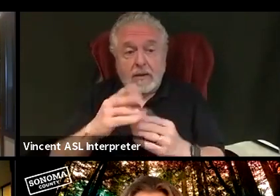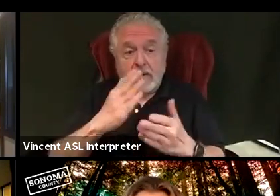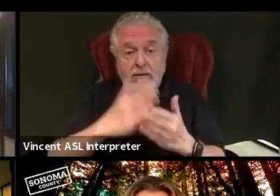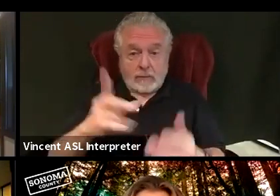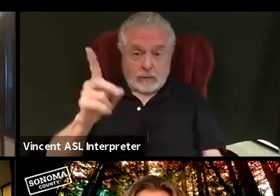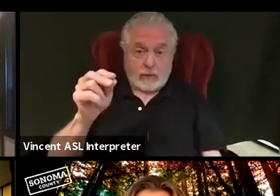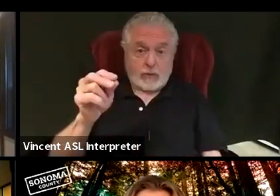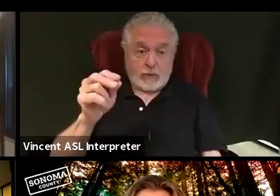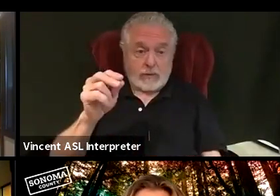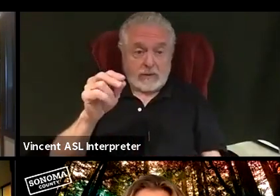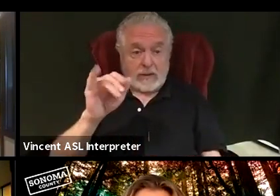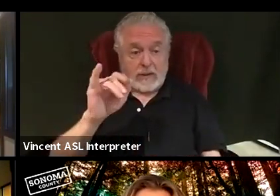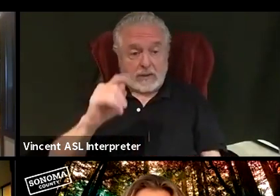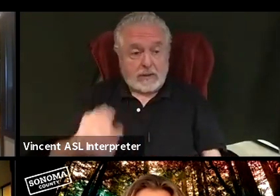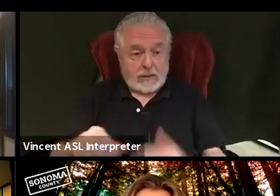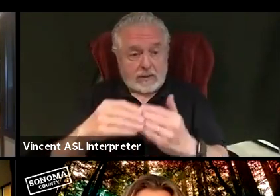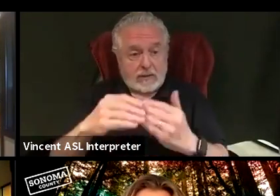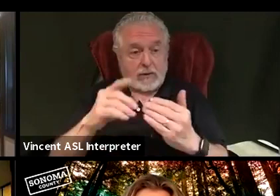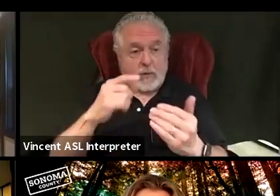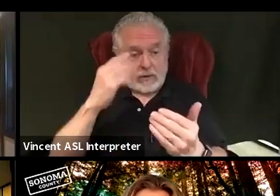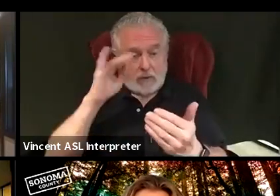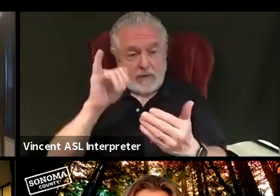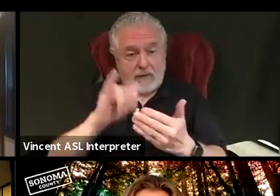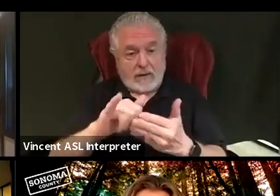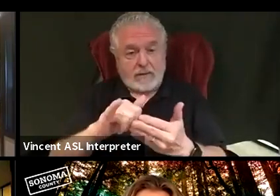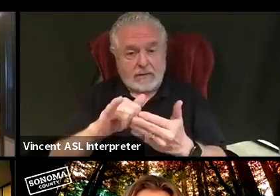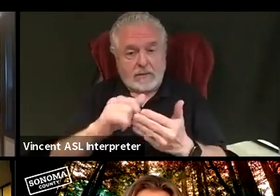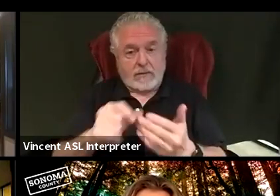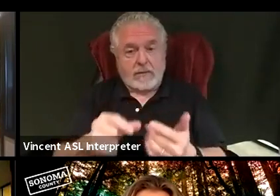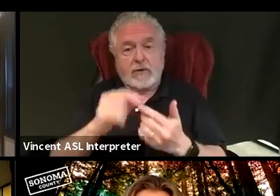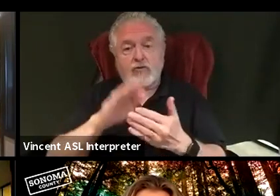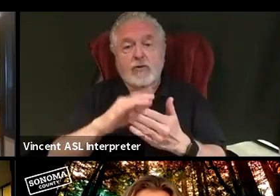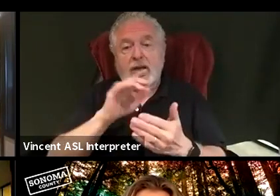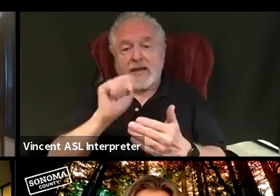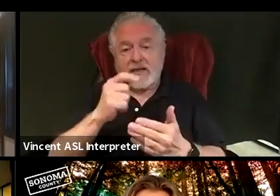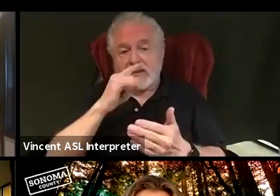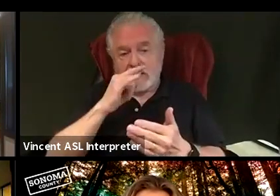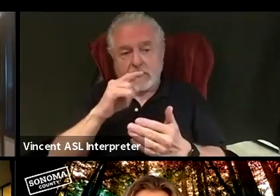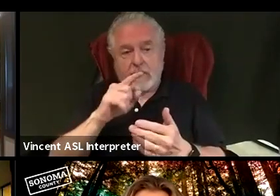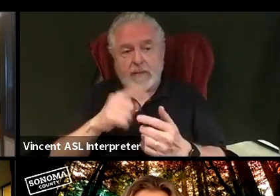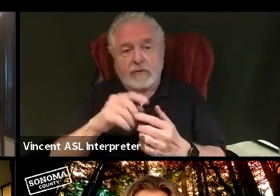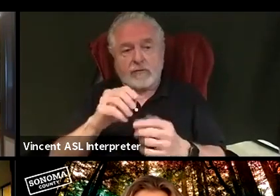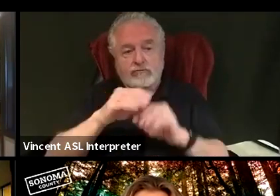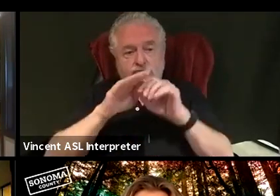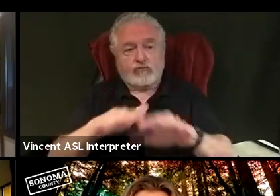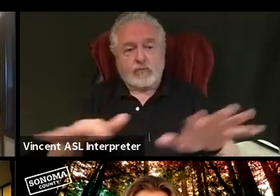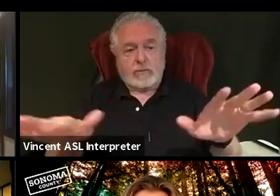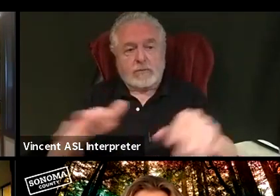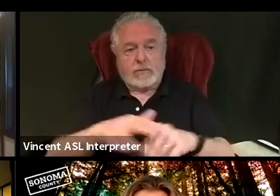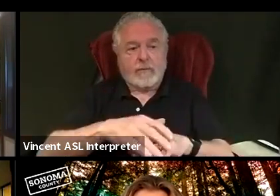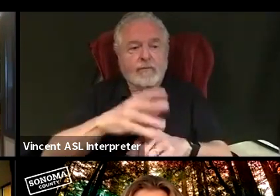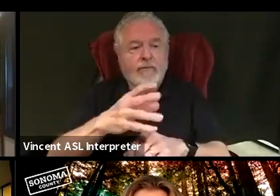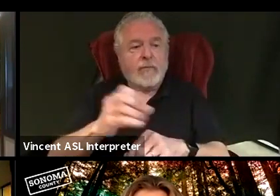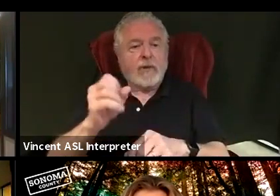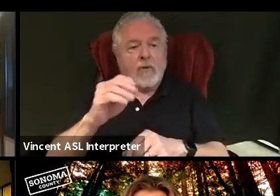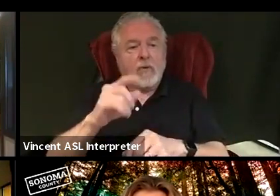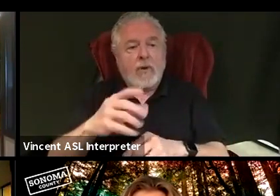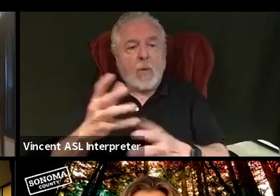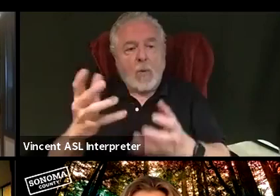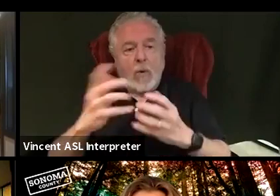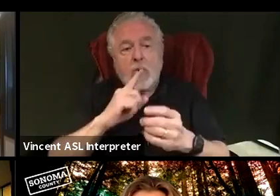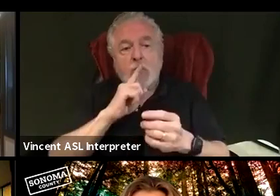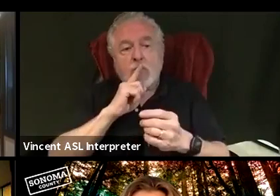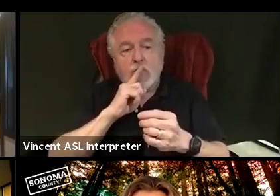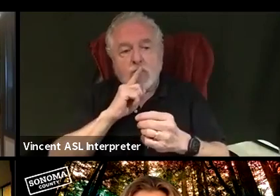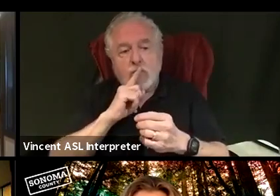do. And in addition, we know that especially the school-aged kids are a major source of transmission. And so if we want to